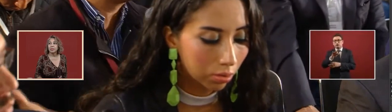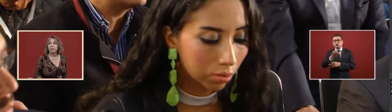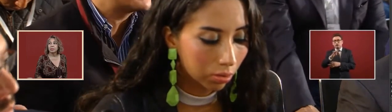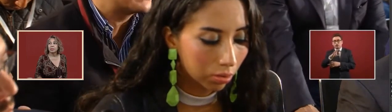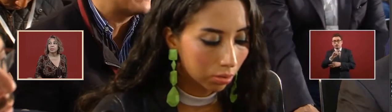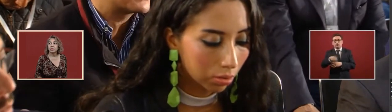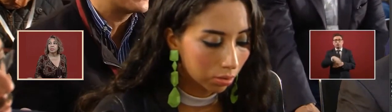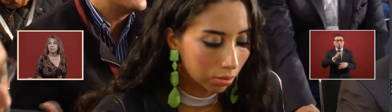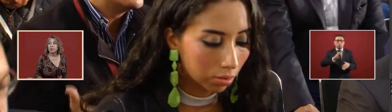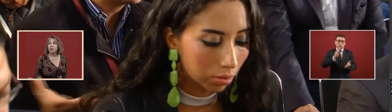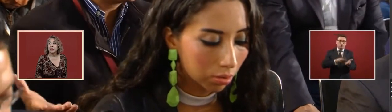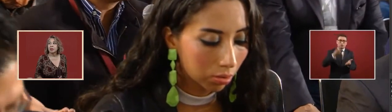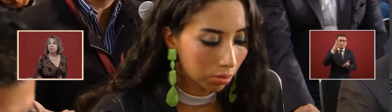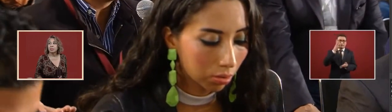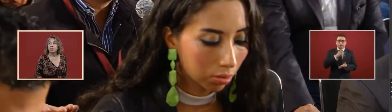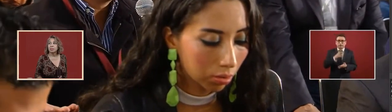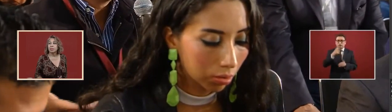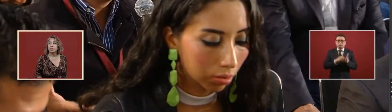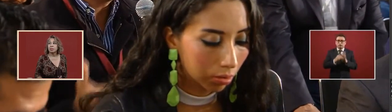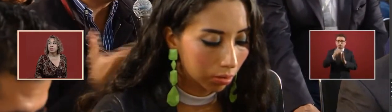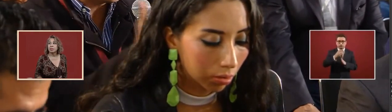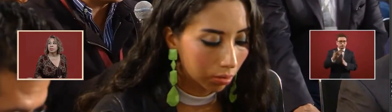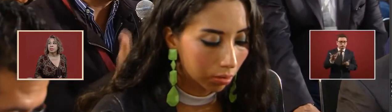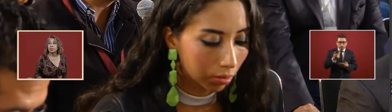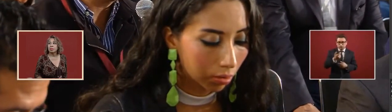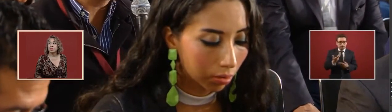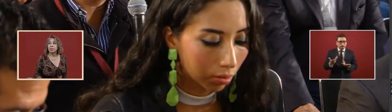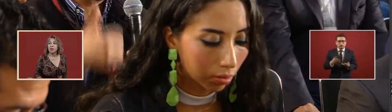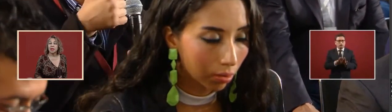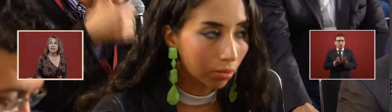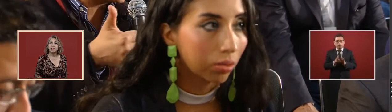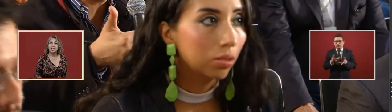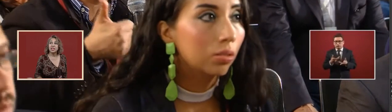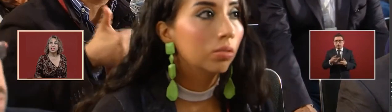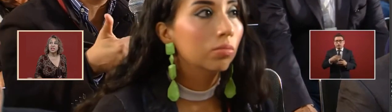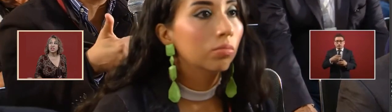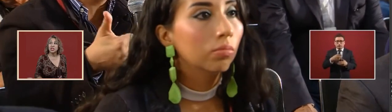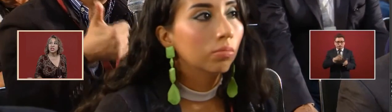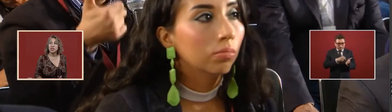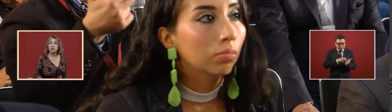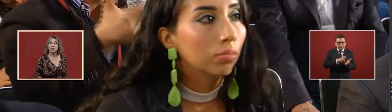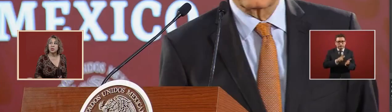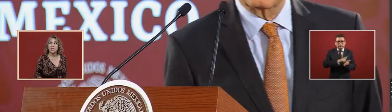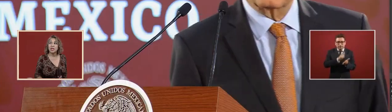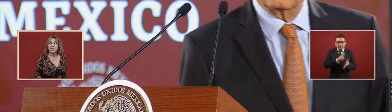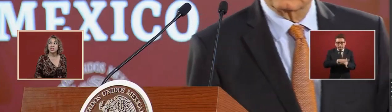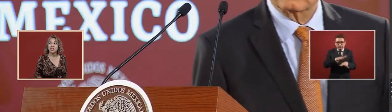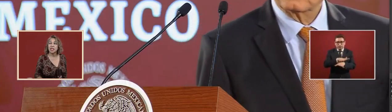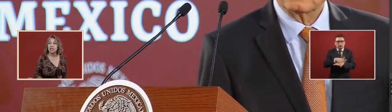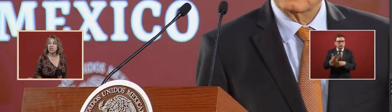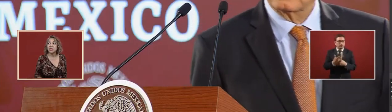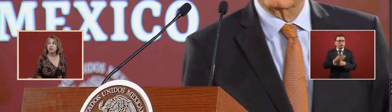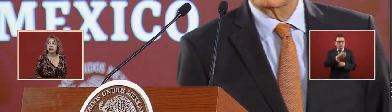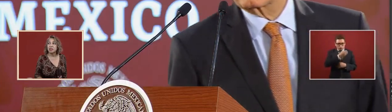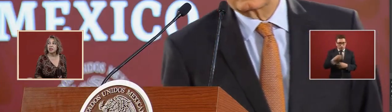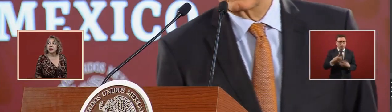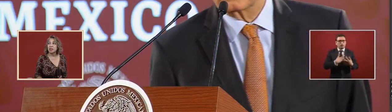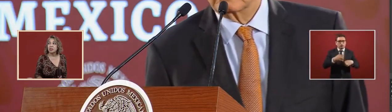de casi 2 millones de pesos. Es una burla. Es decir, ¿hay alguna intención de actualizar la legislación?